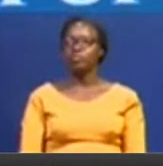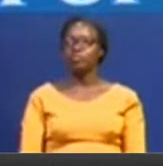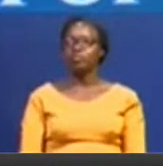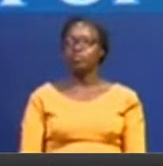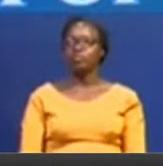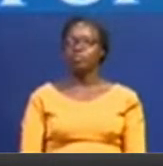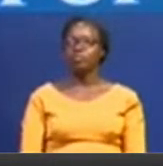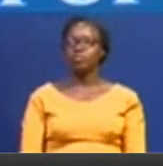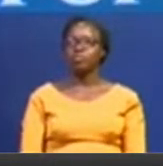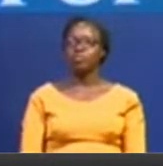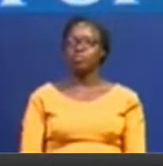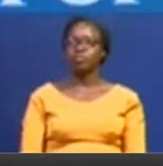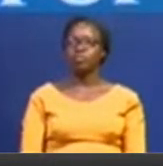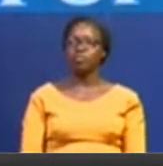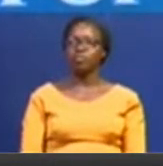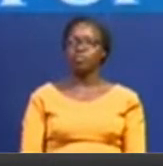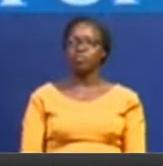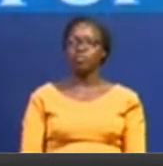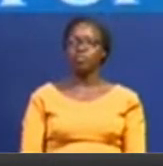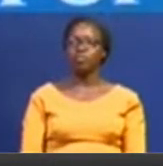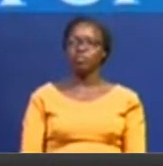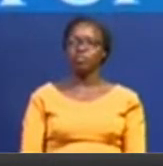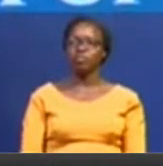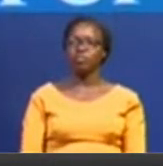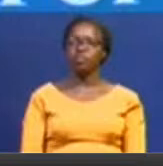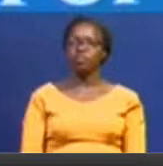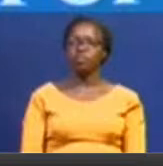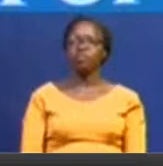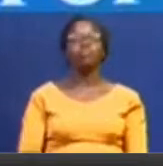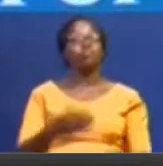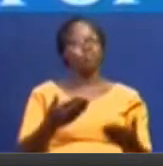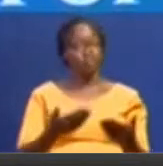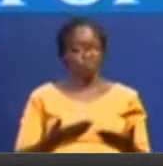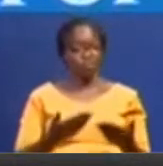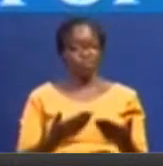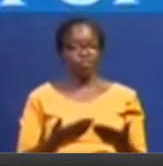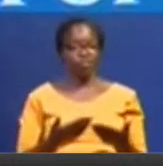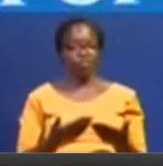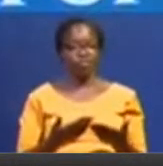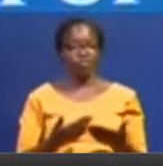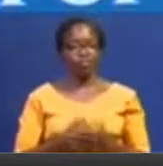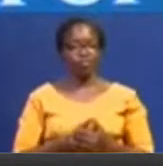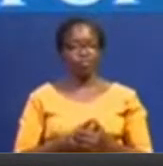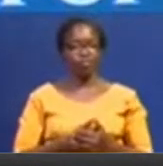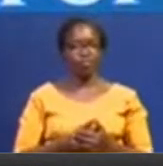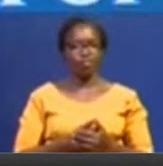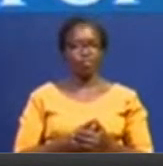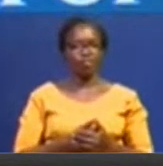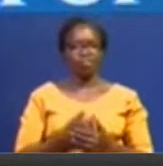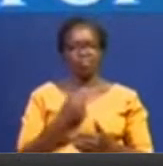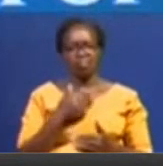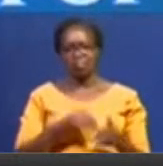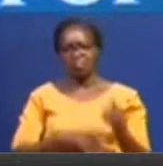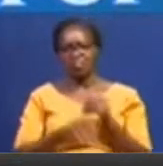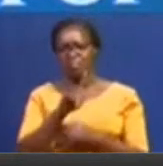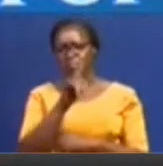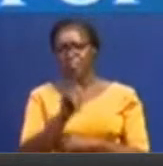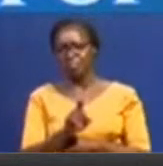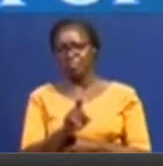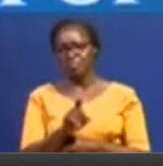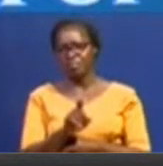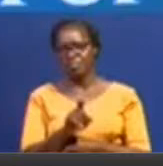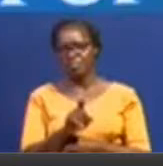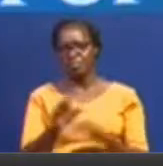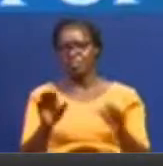you, Chair. And Wanjiku, karibu tena. Thank you. I want to follow up with a question by our